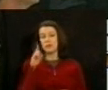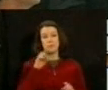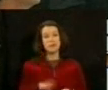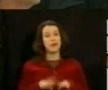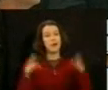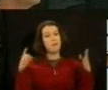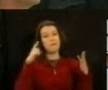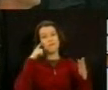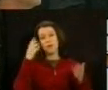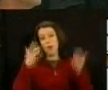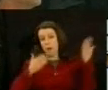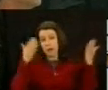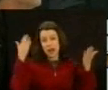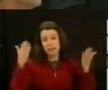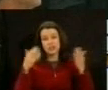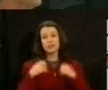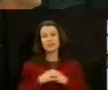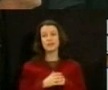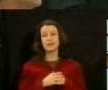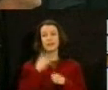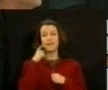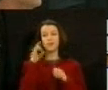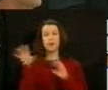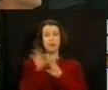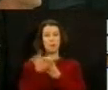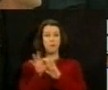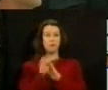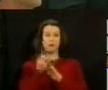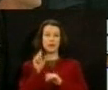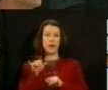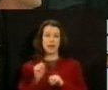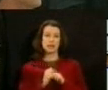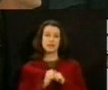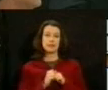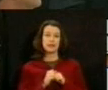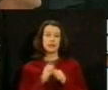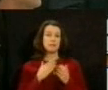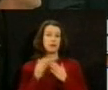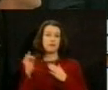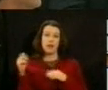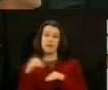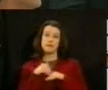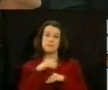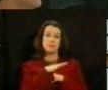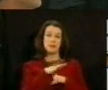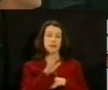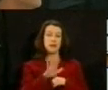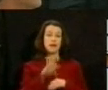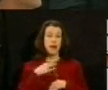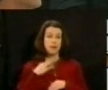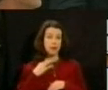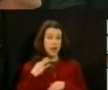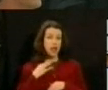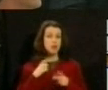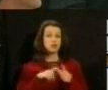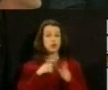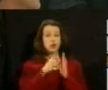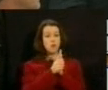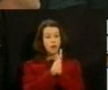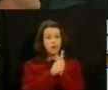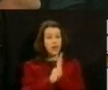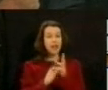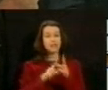nominations on the appointment day, whether they have submitted their applications or qualifications or